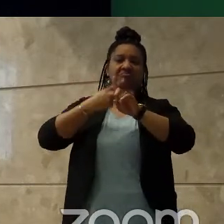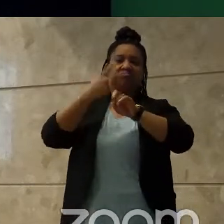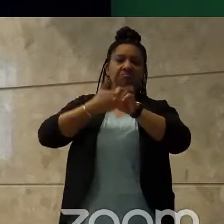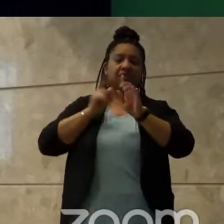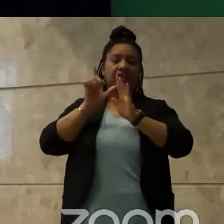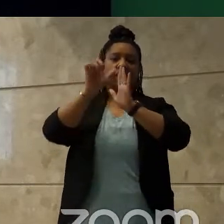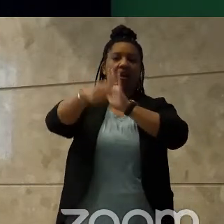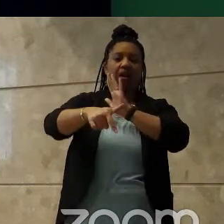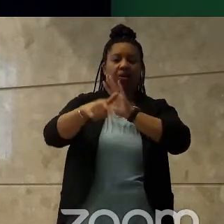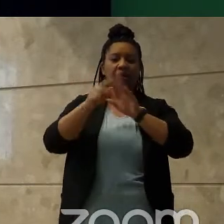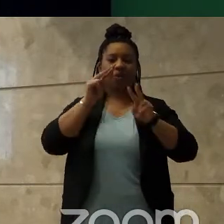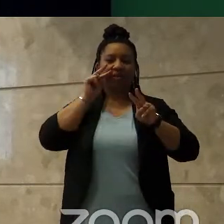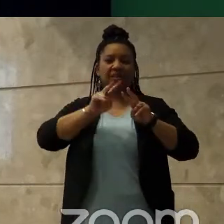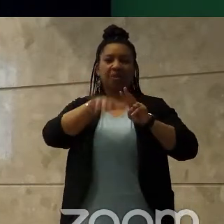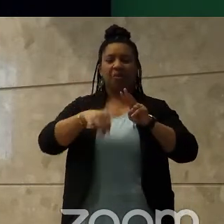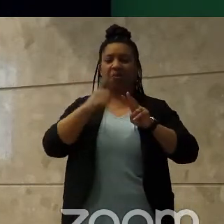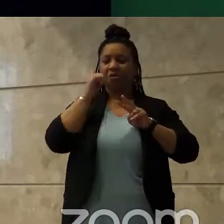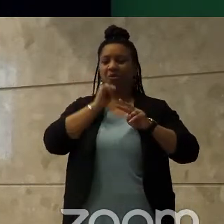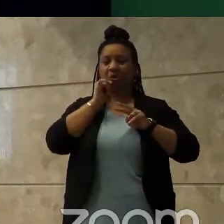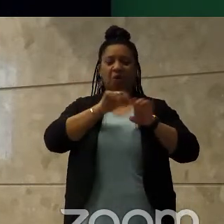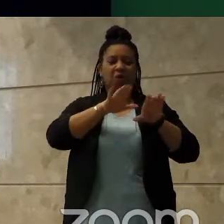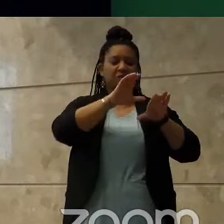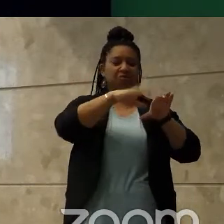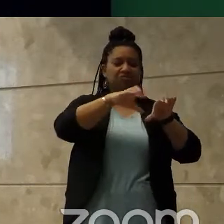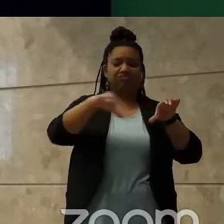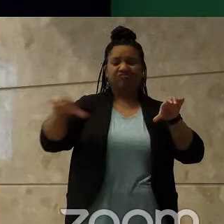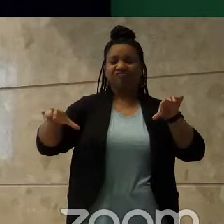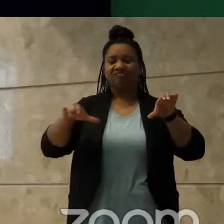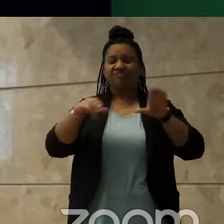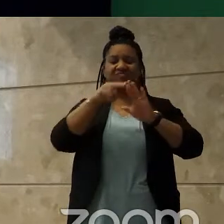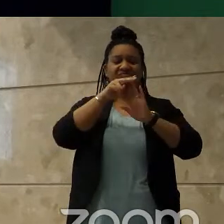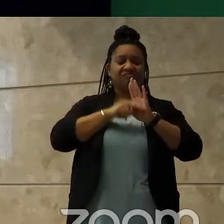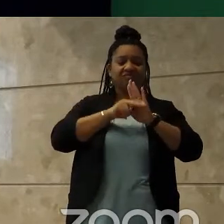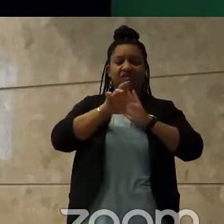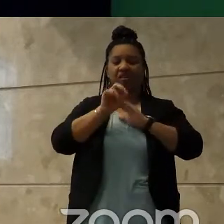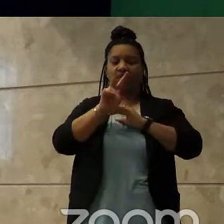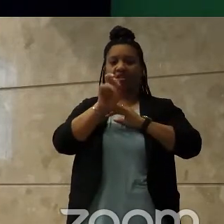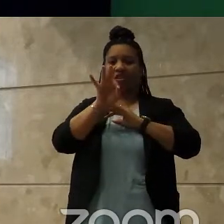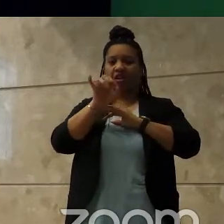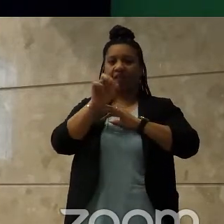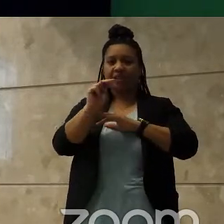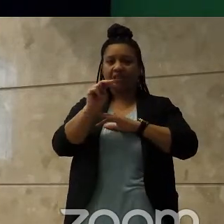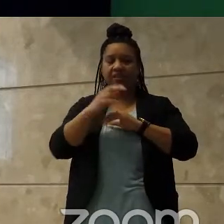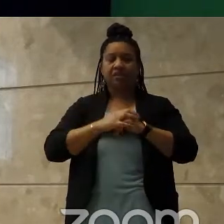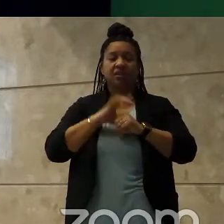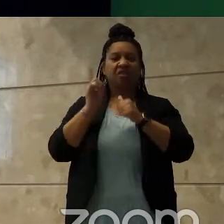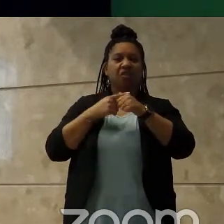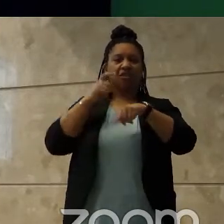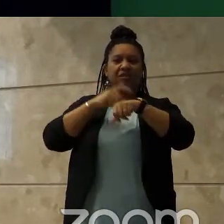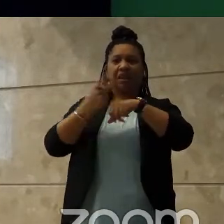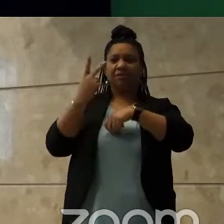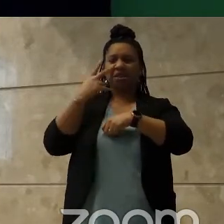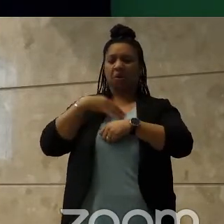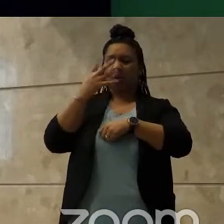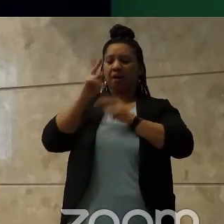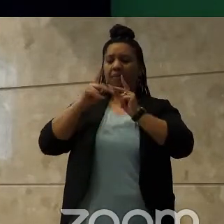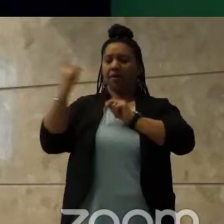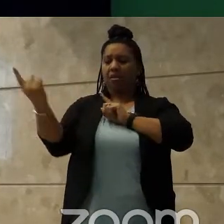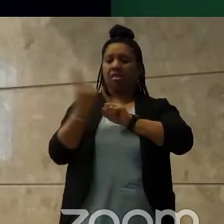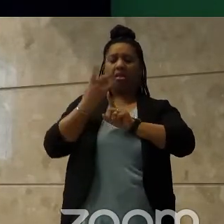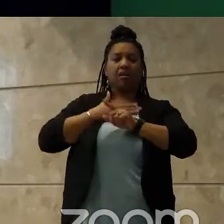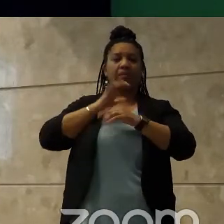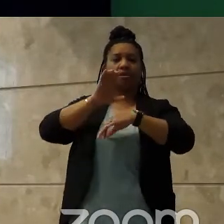at those coffins, seeing for the first time white people in my church. Seeing for the